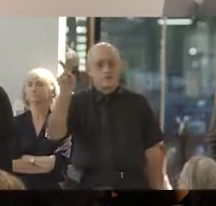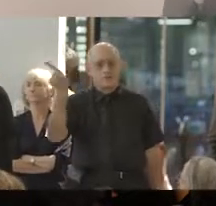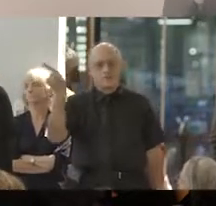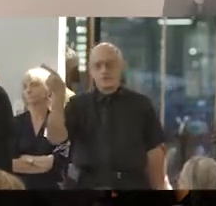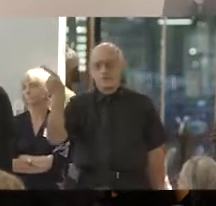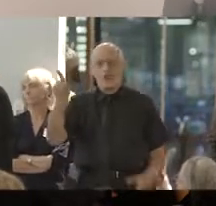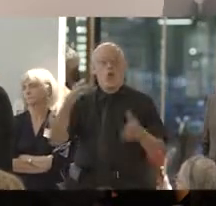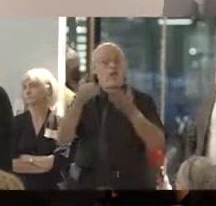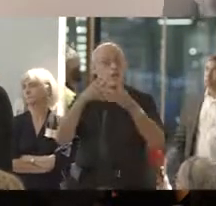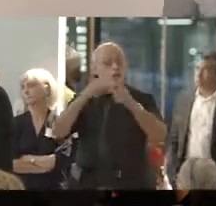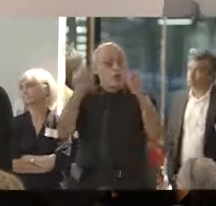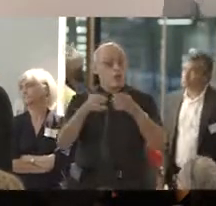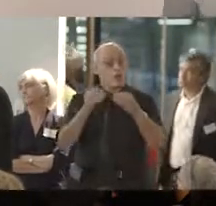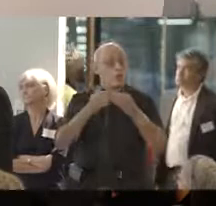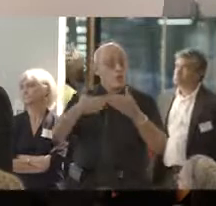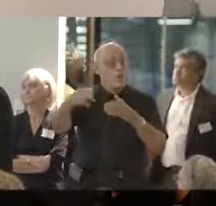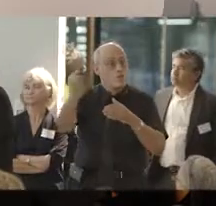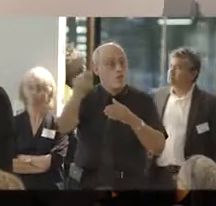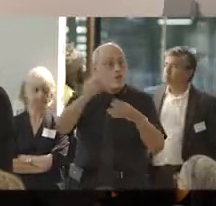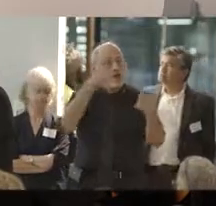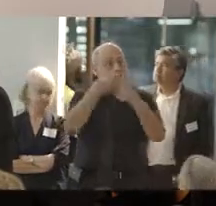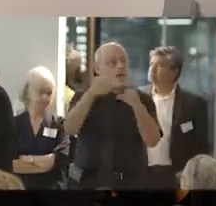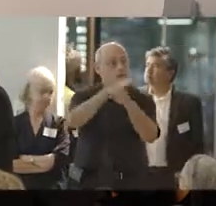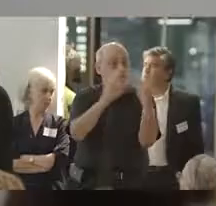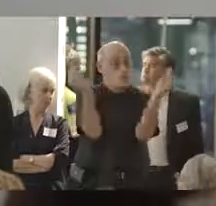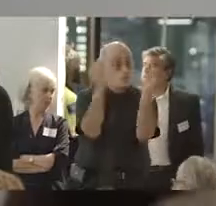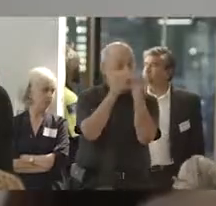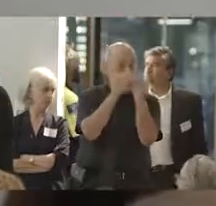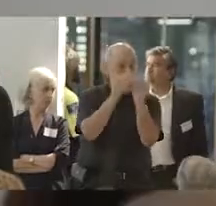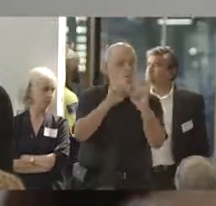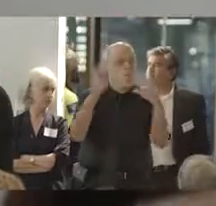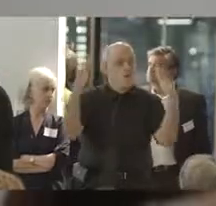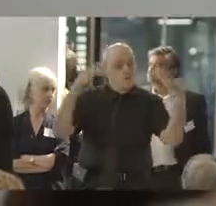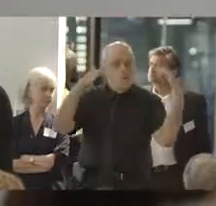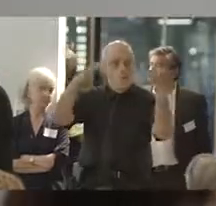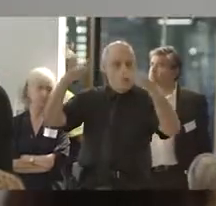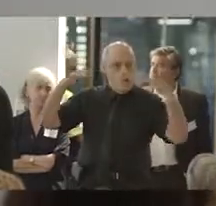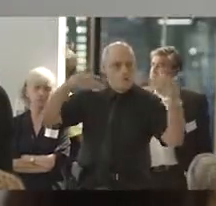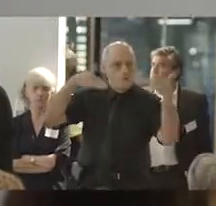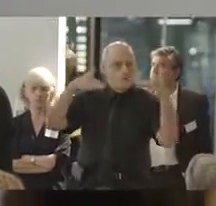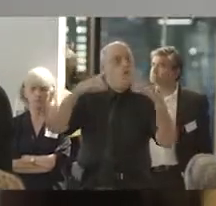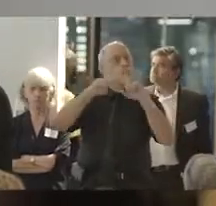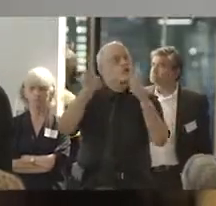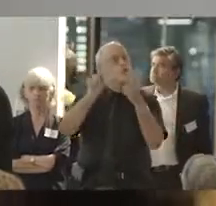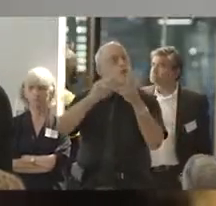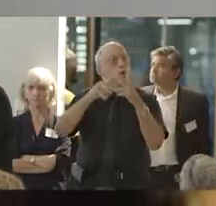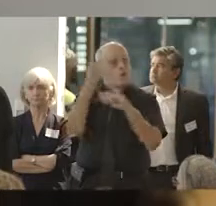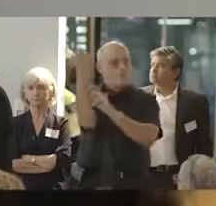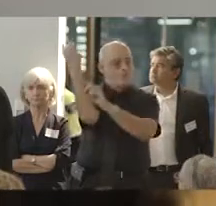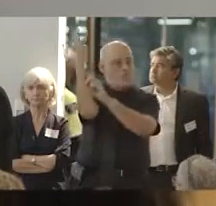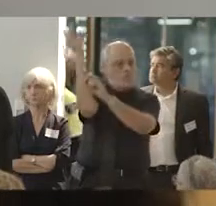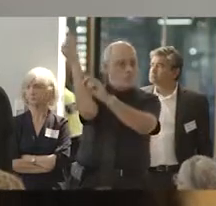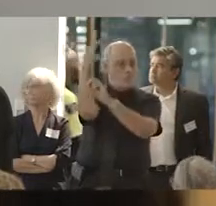Moving it north not only further impacts the neighborhood via more noise pollution, but brings further exhaust from the